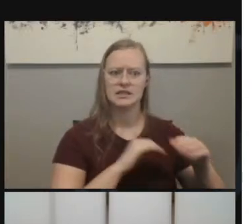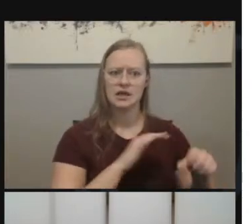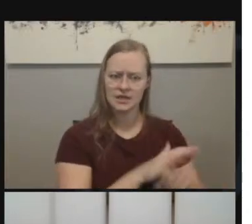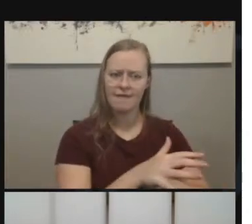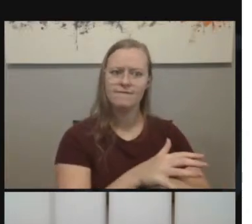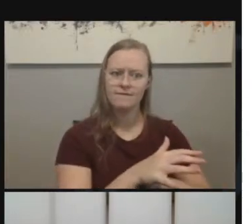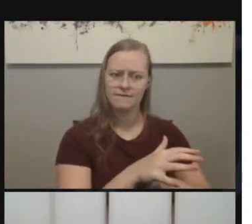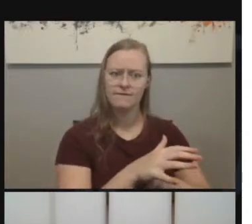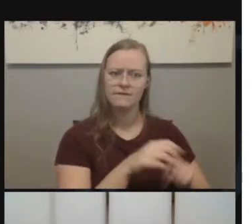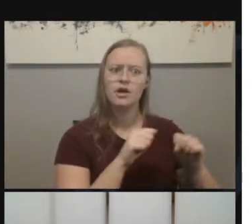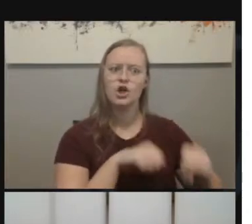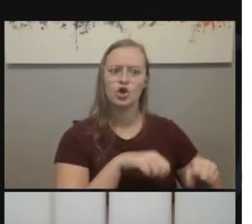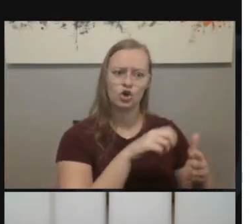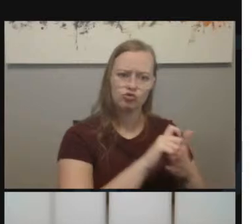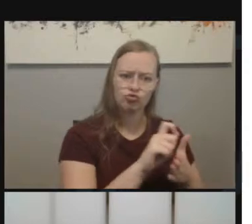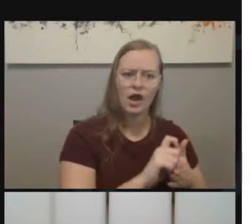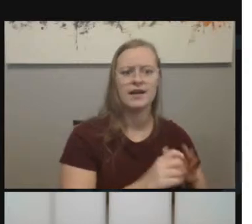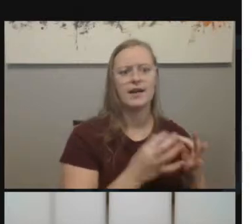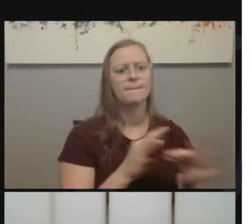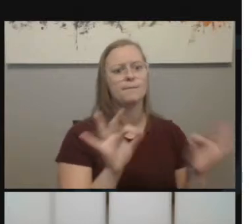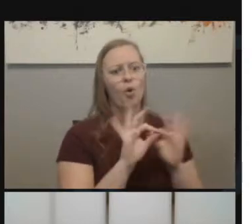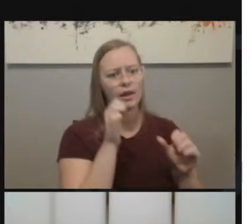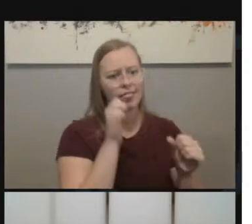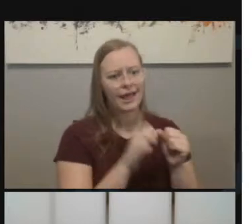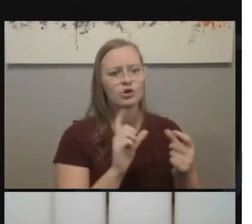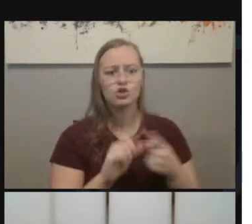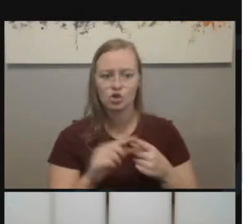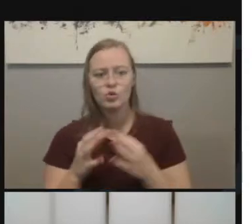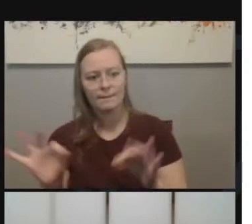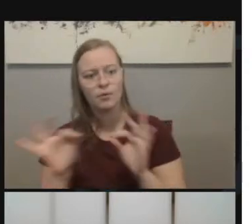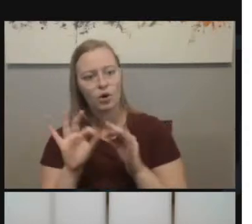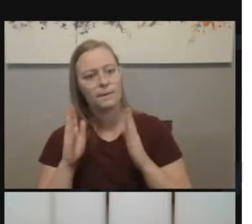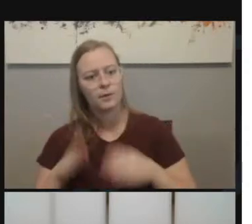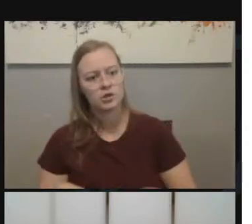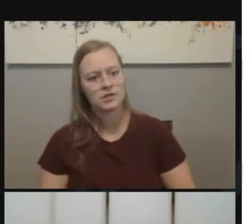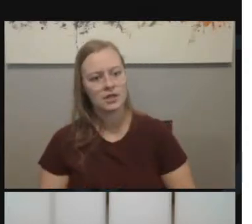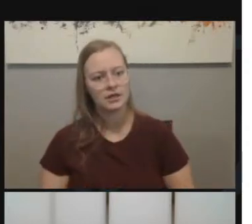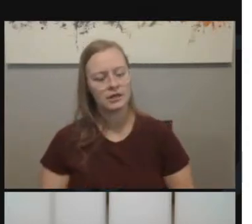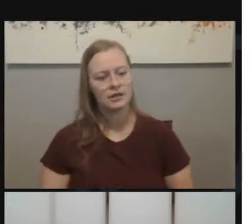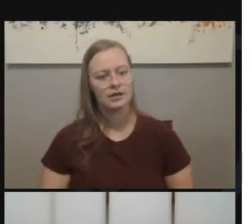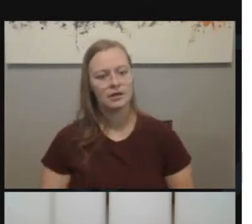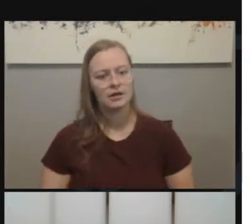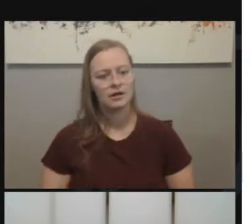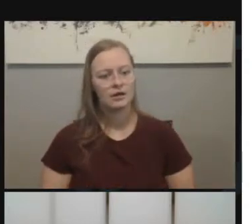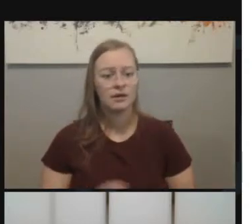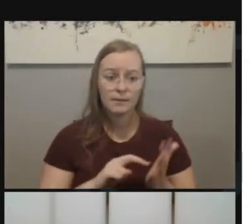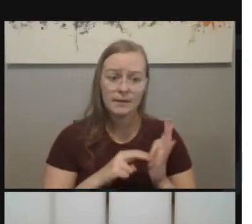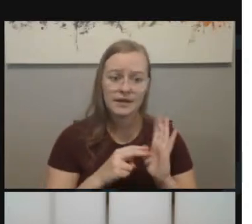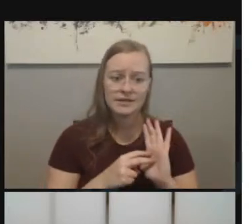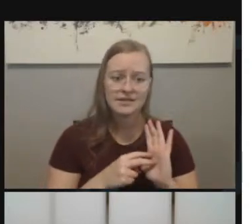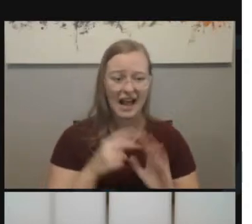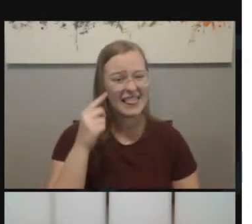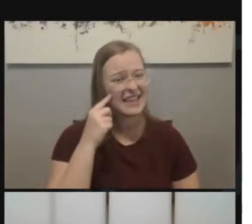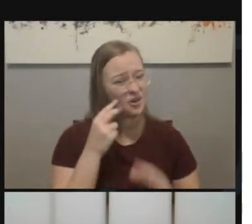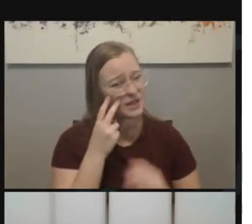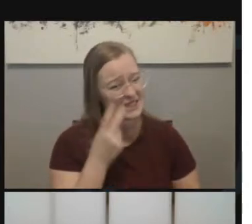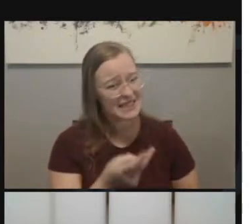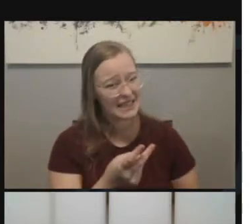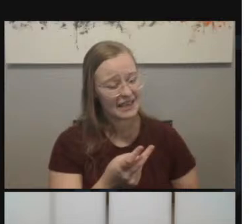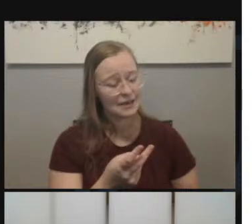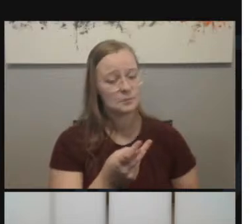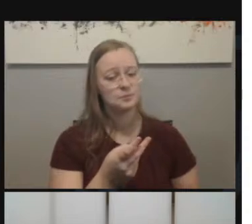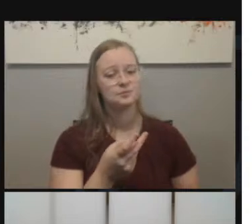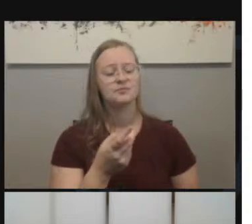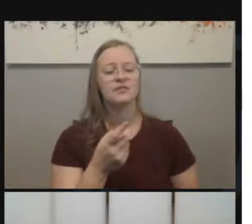he could write an important letter to an important person. In other words, what I think we're seeing is a